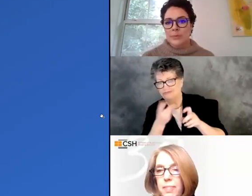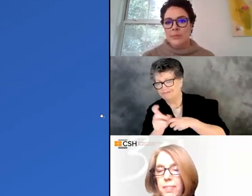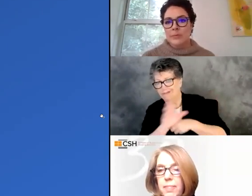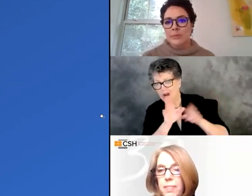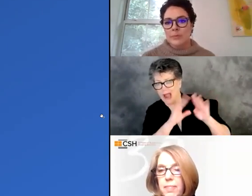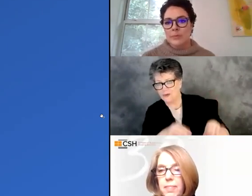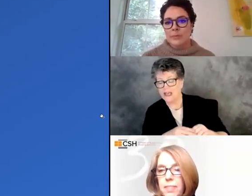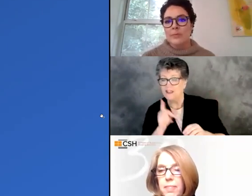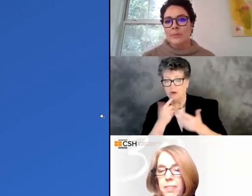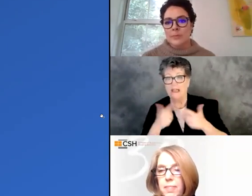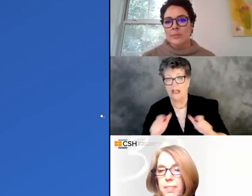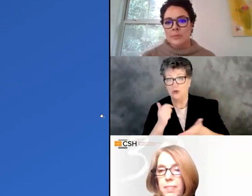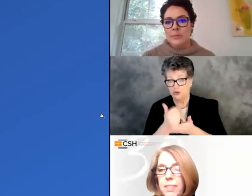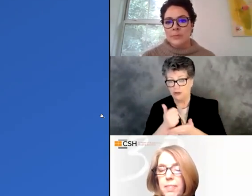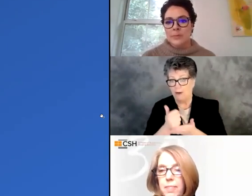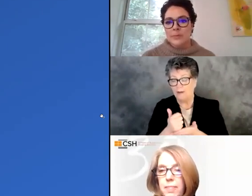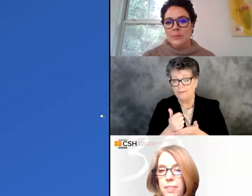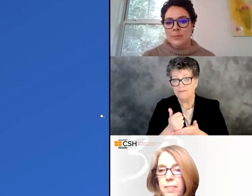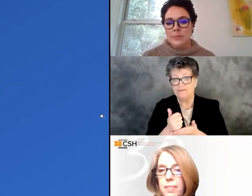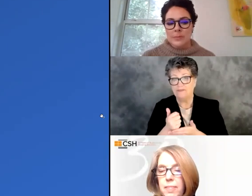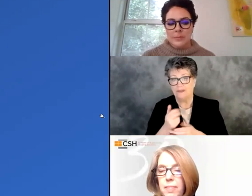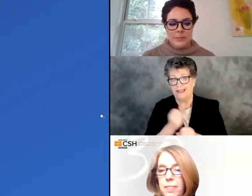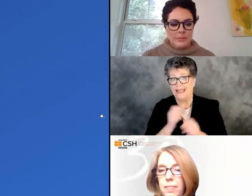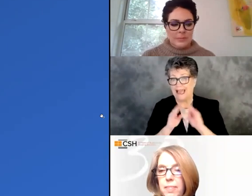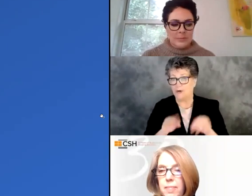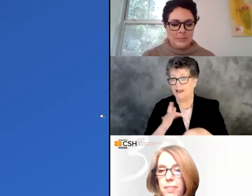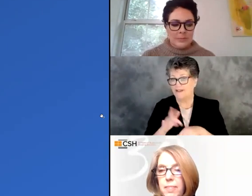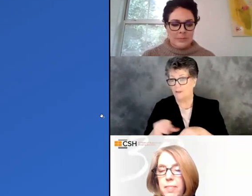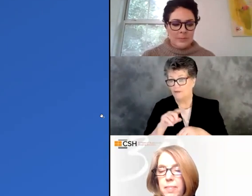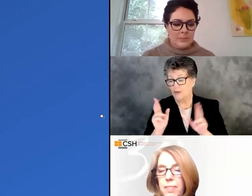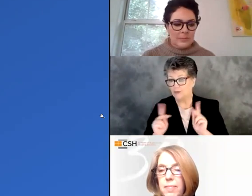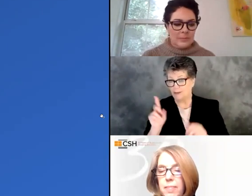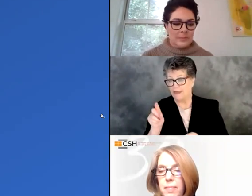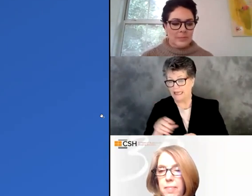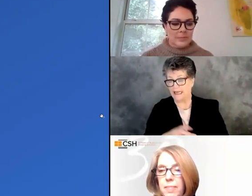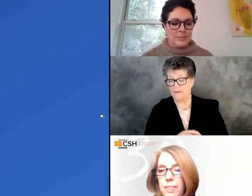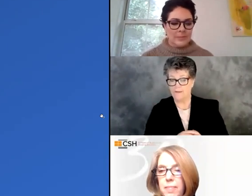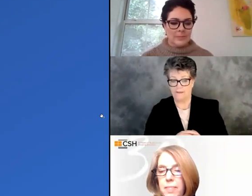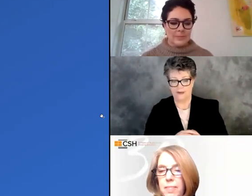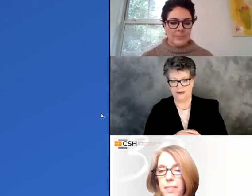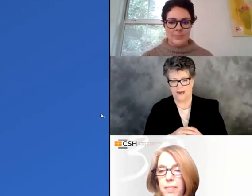a huge help getting housing available for those that need